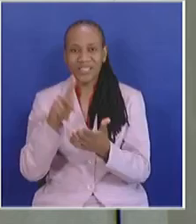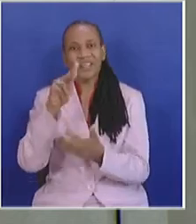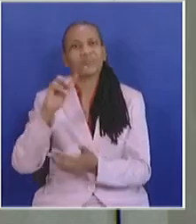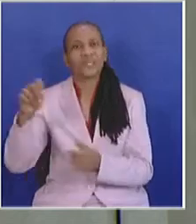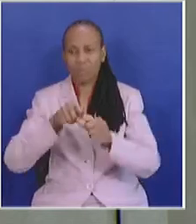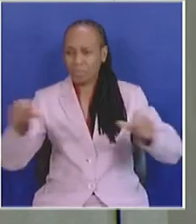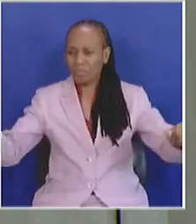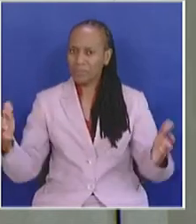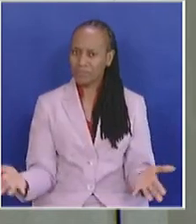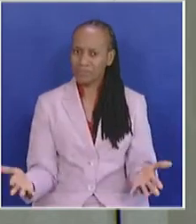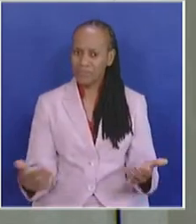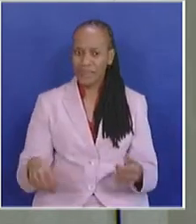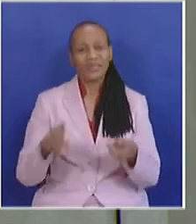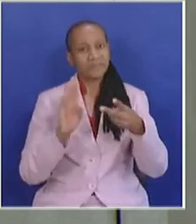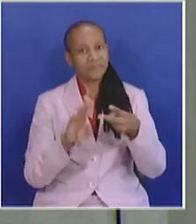have